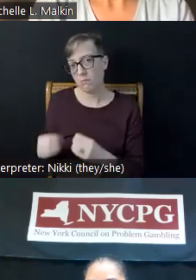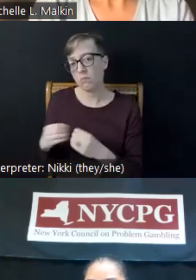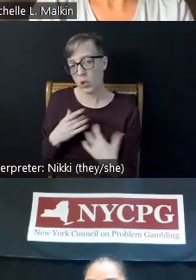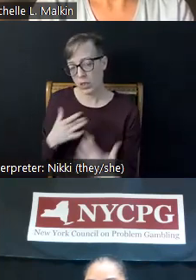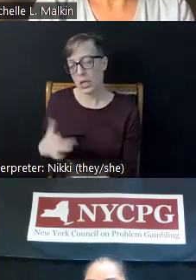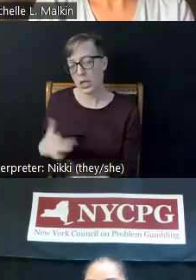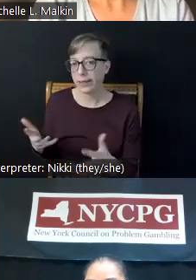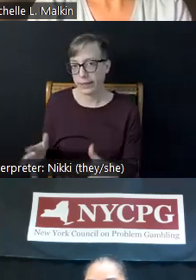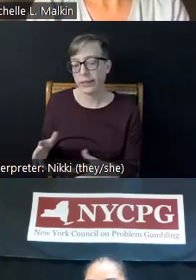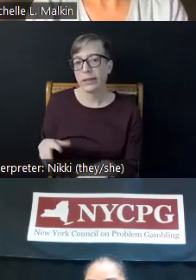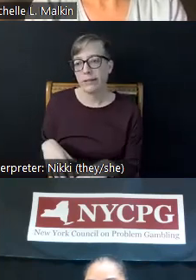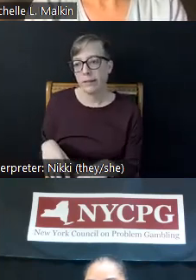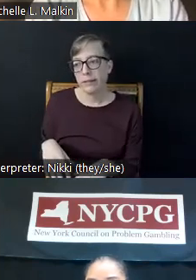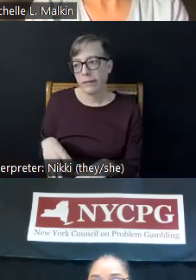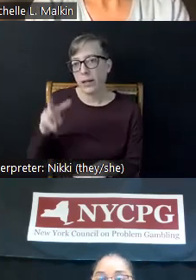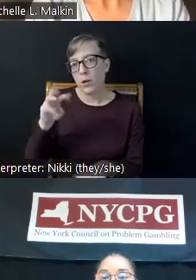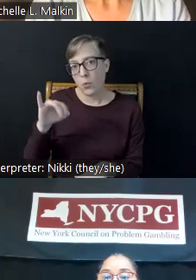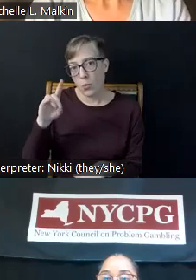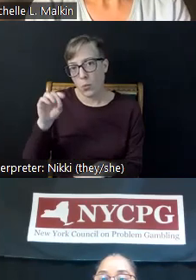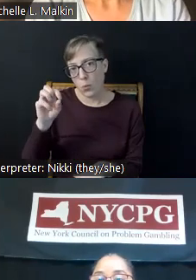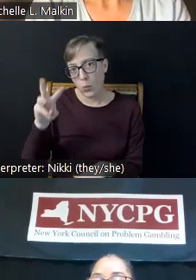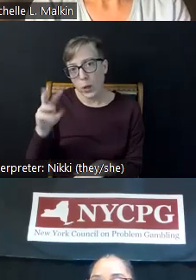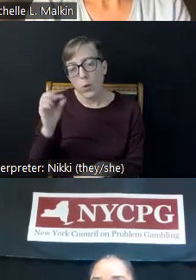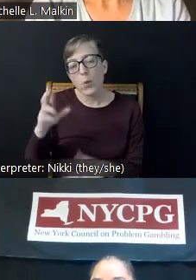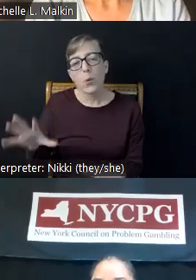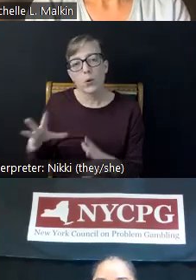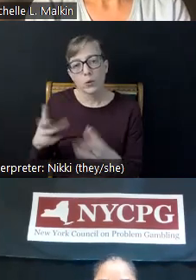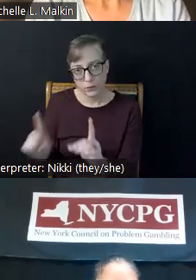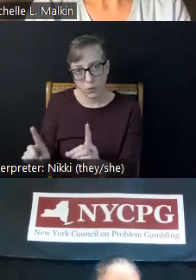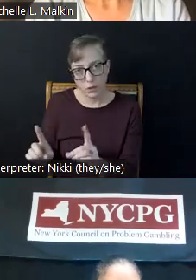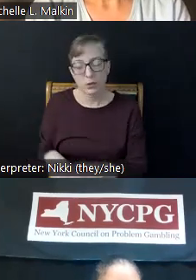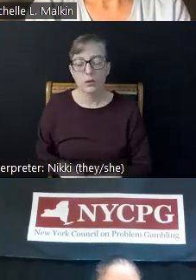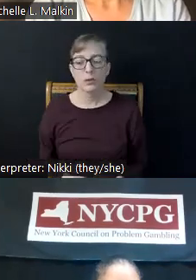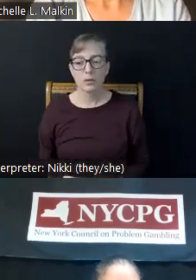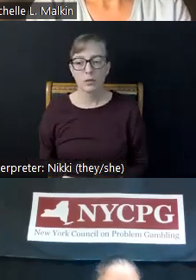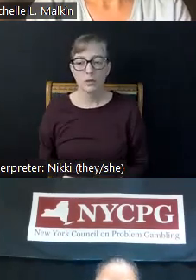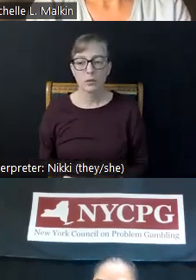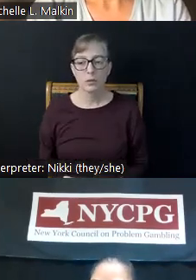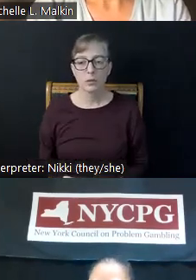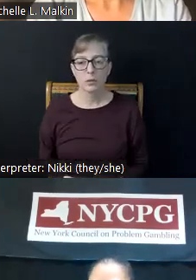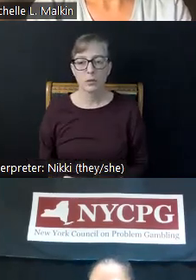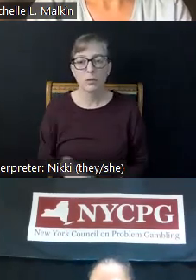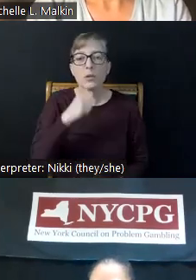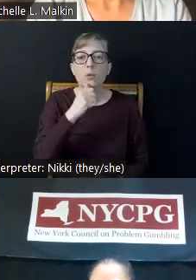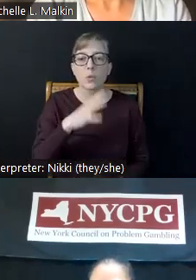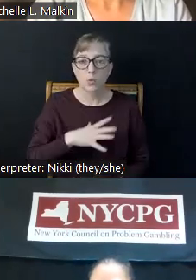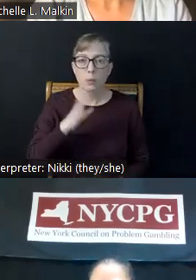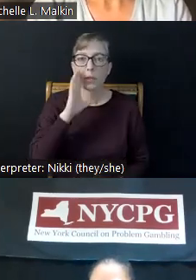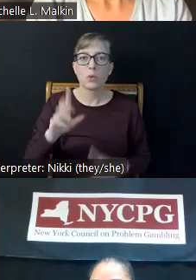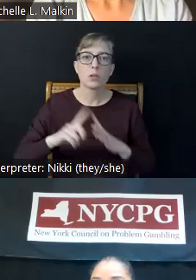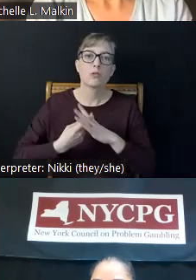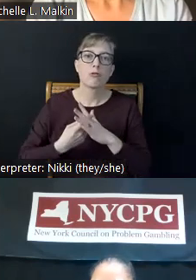find traditionally, and this is historical, that women were more likely to start gambling later in